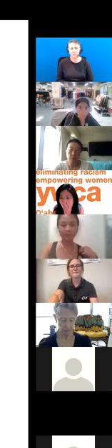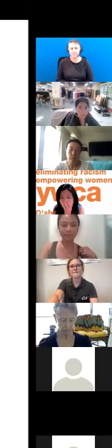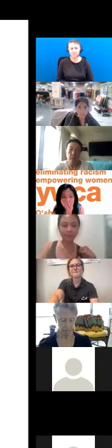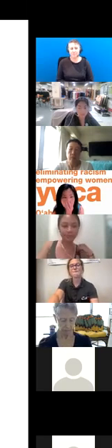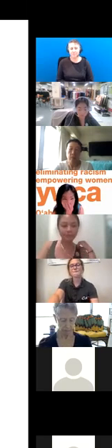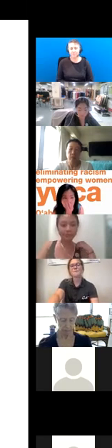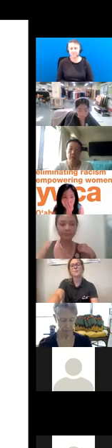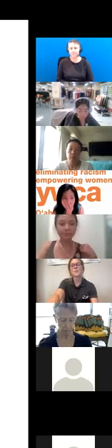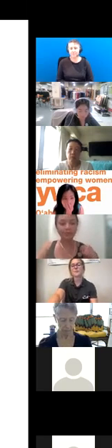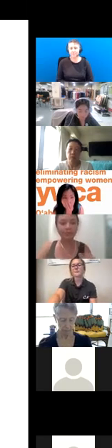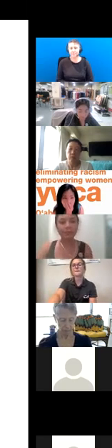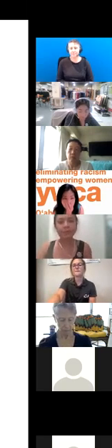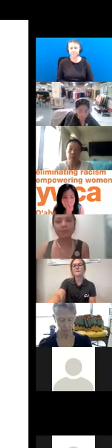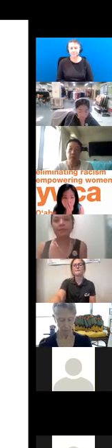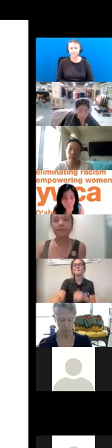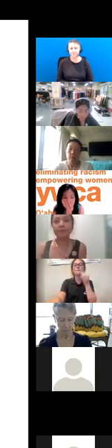need.